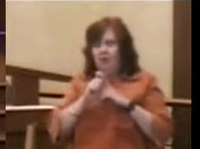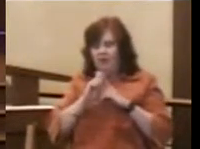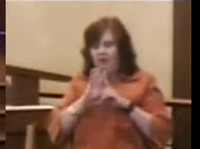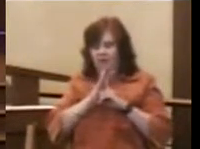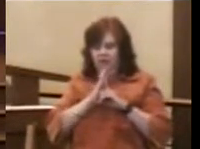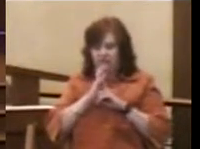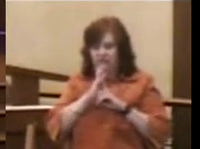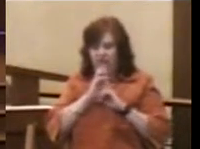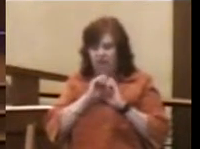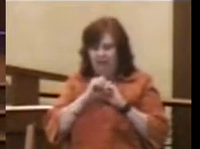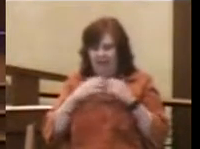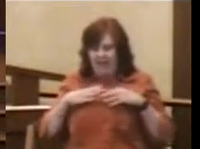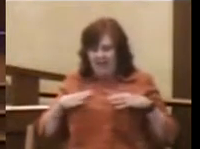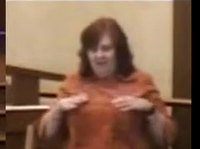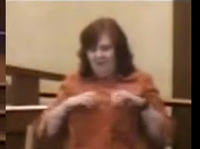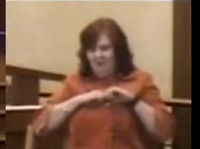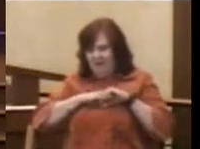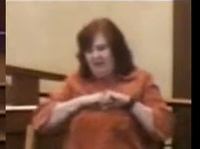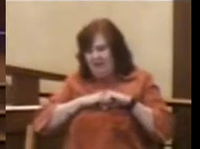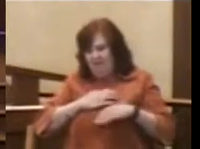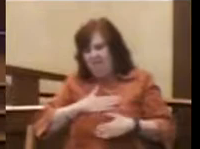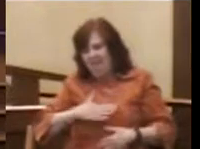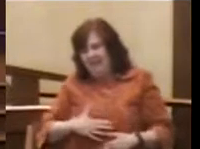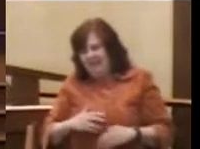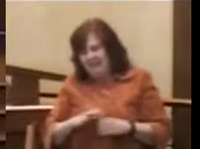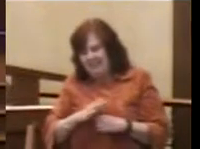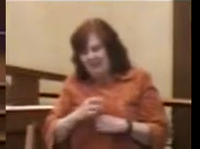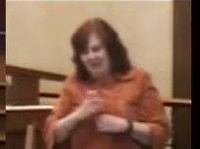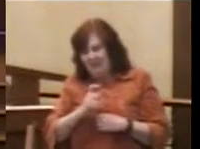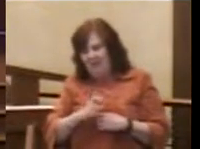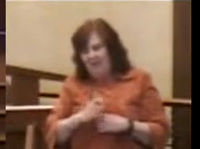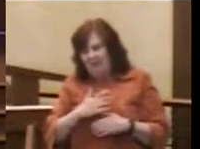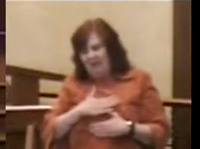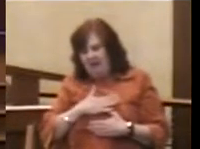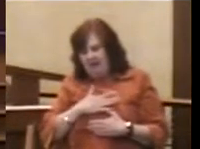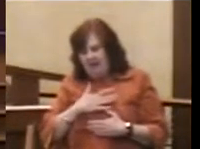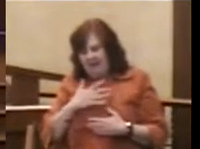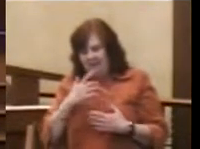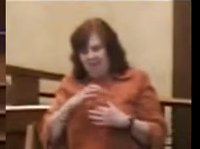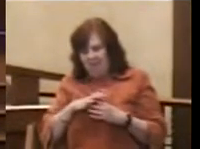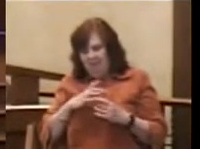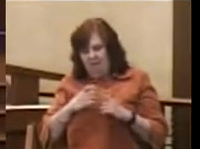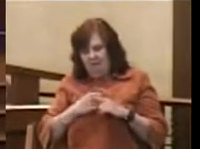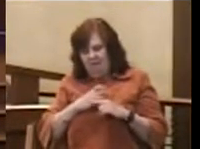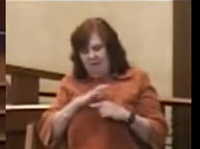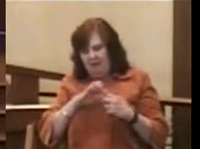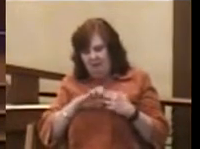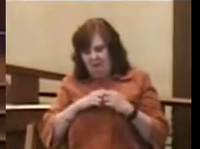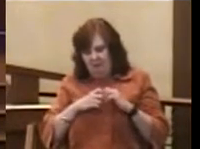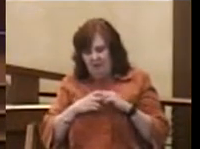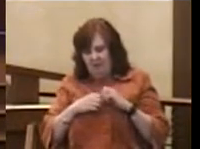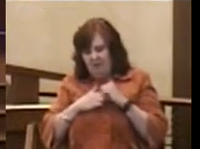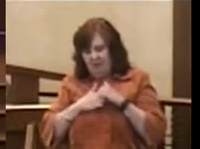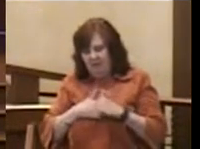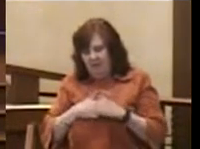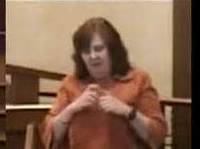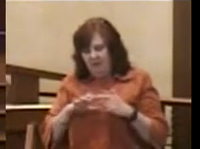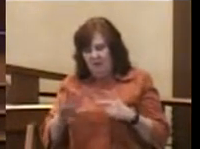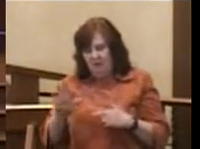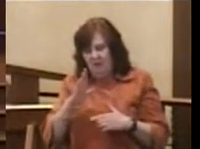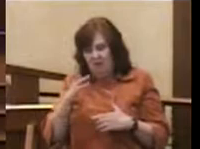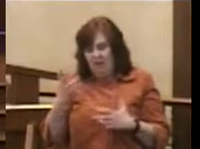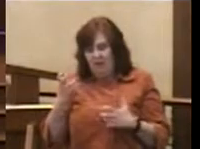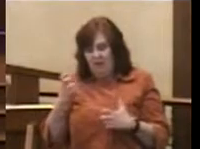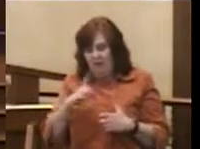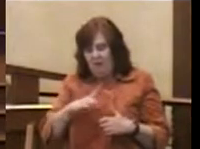them with your angels to protect them in body and soul and grant them a happy release from their afflictions according to your will. Lord,